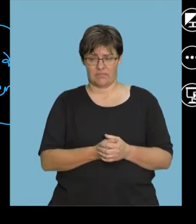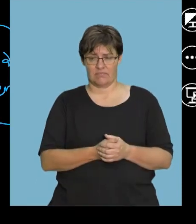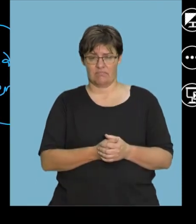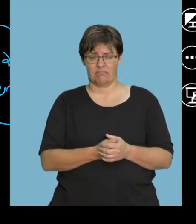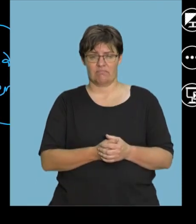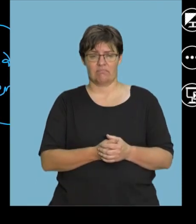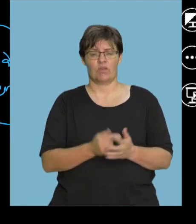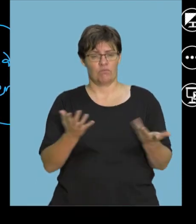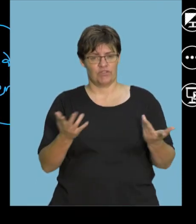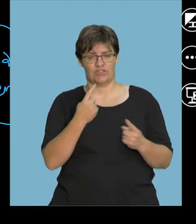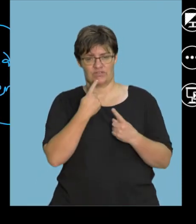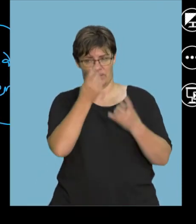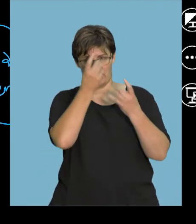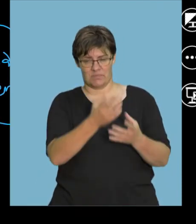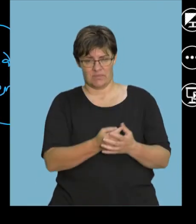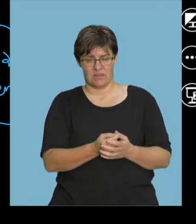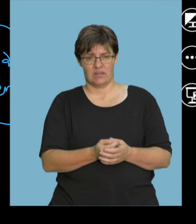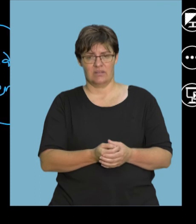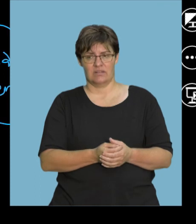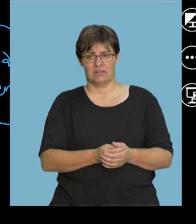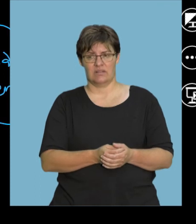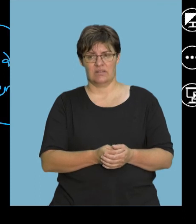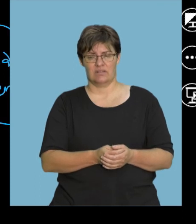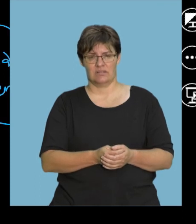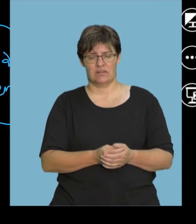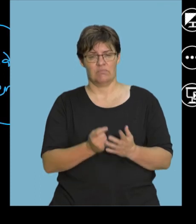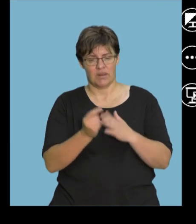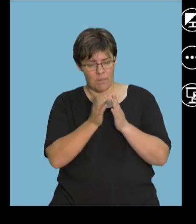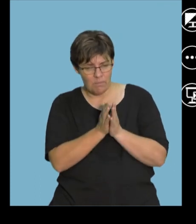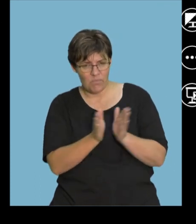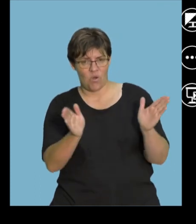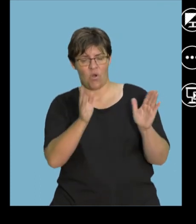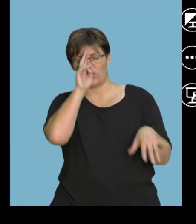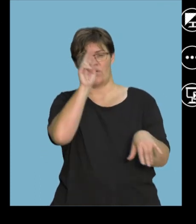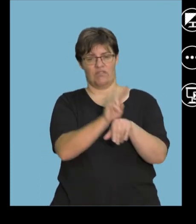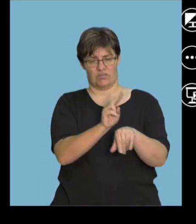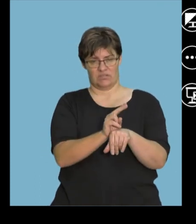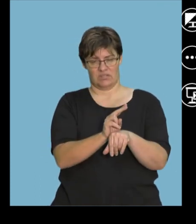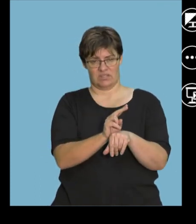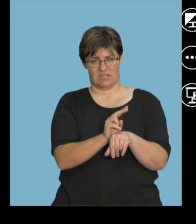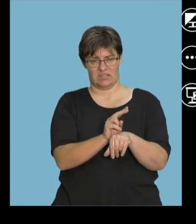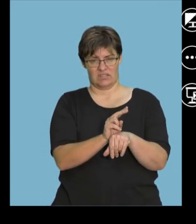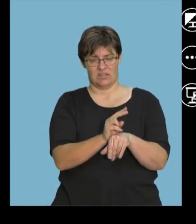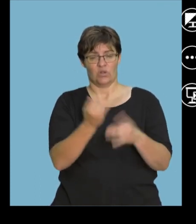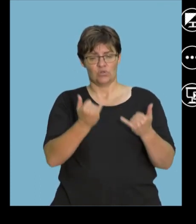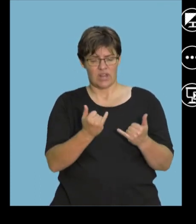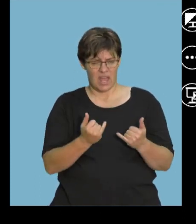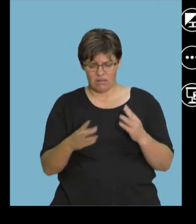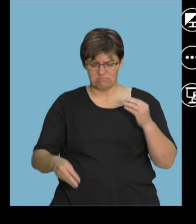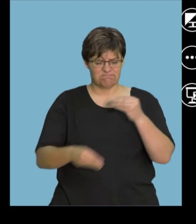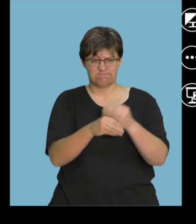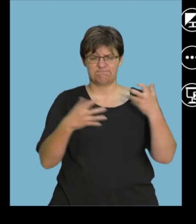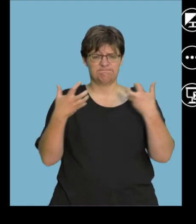a material, right? Okay. Having said that, this takes us to the broader overview.